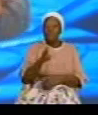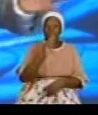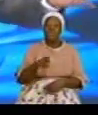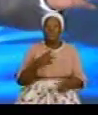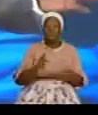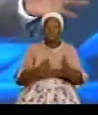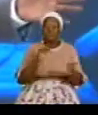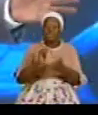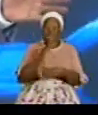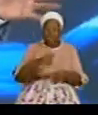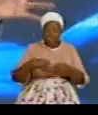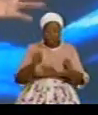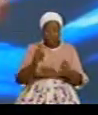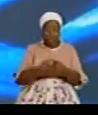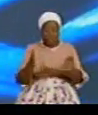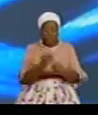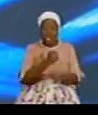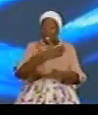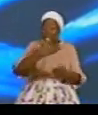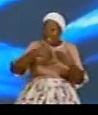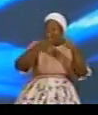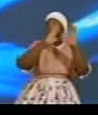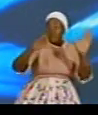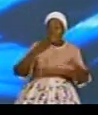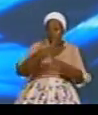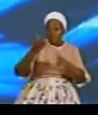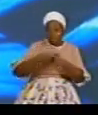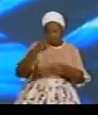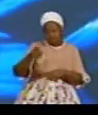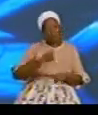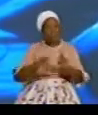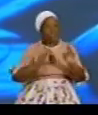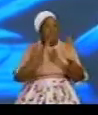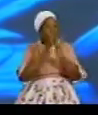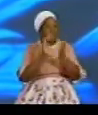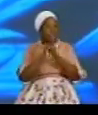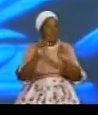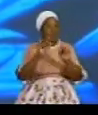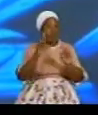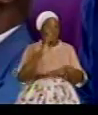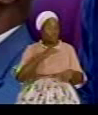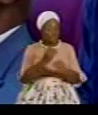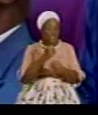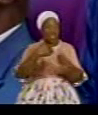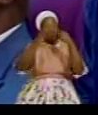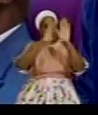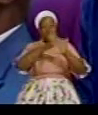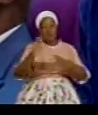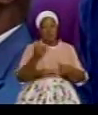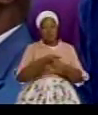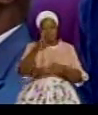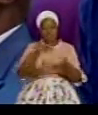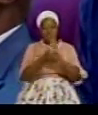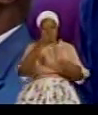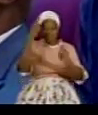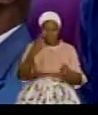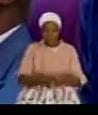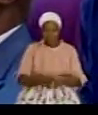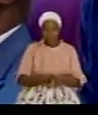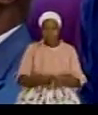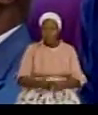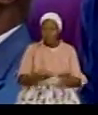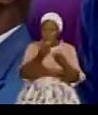that are trying to take heaven away from you. I pray nobody will take heaven away from you. Obey